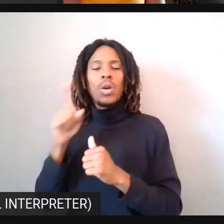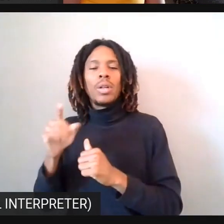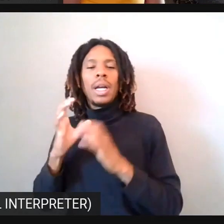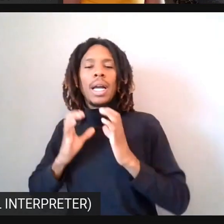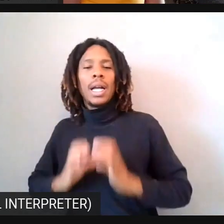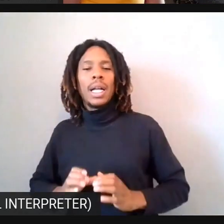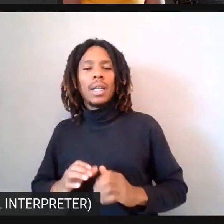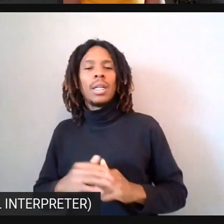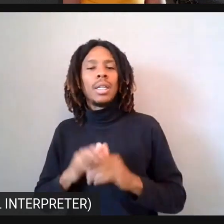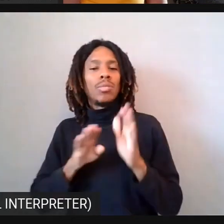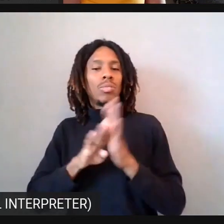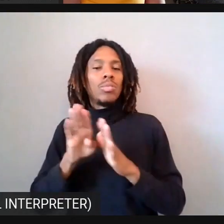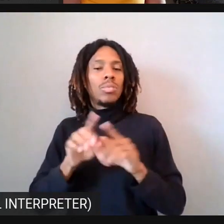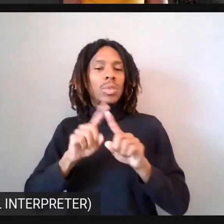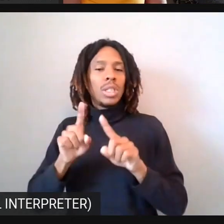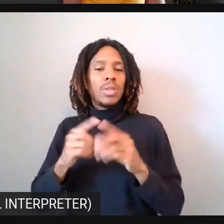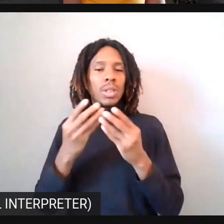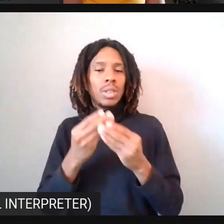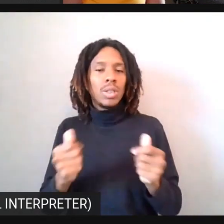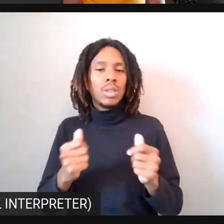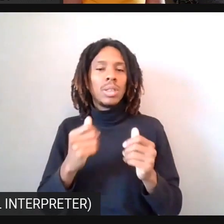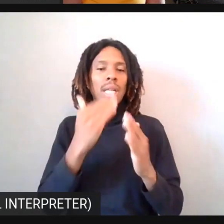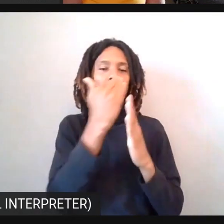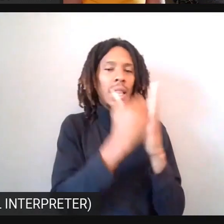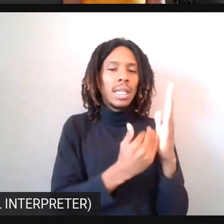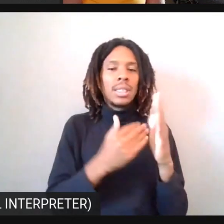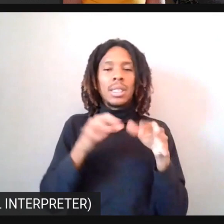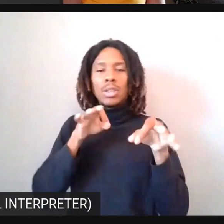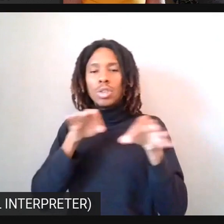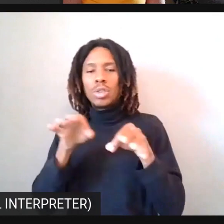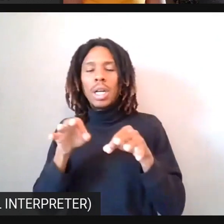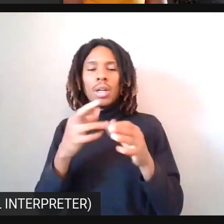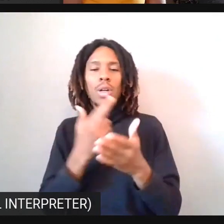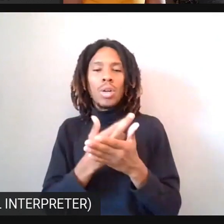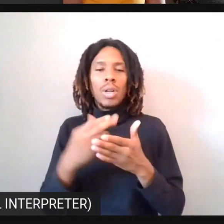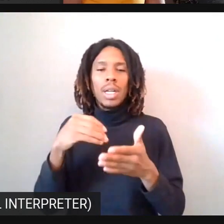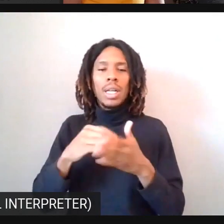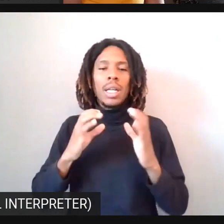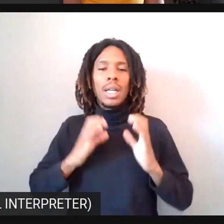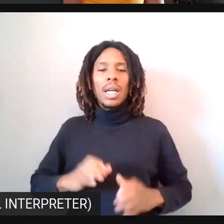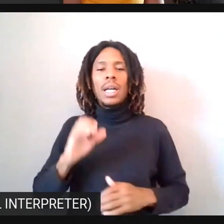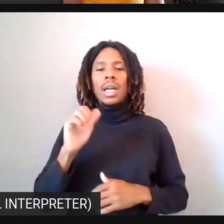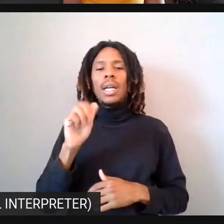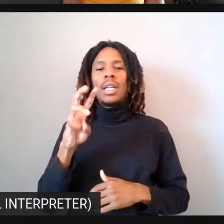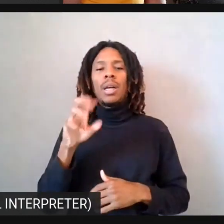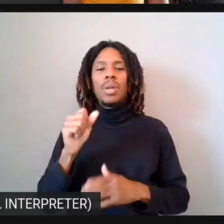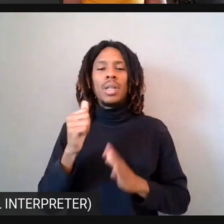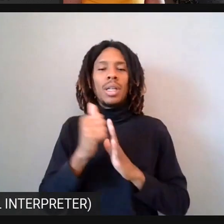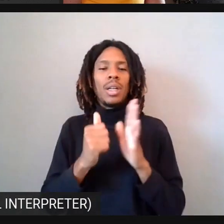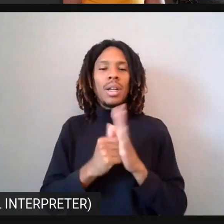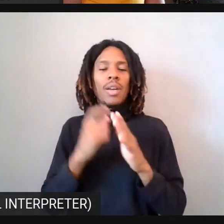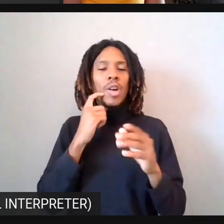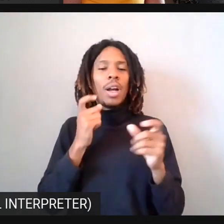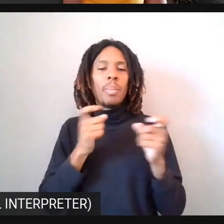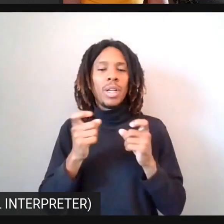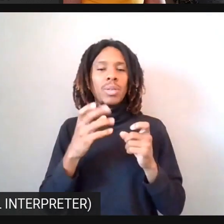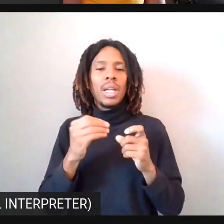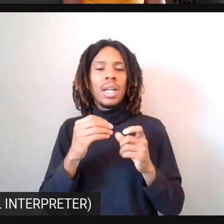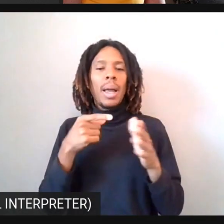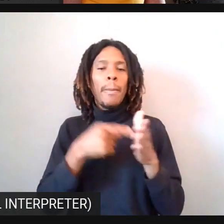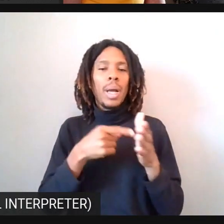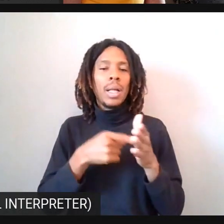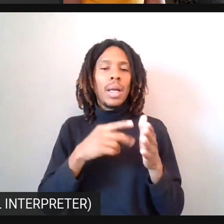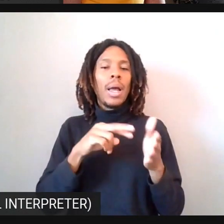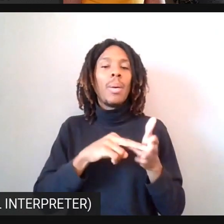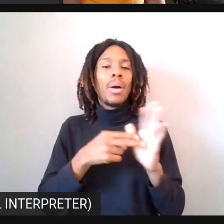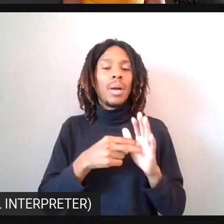have developed solutions to list and describe resources deployed in their clients' AWS accounts for management and billing purposes. Now, with these list and